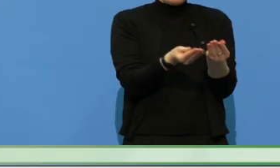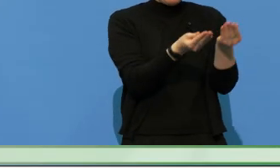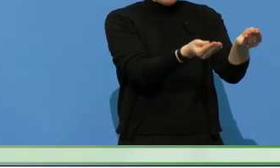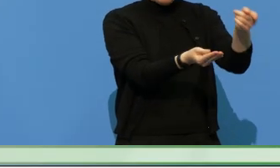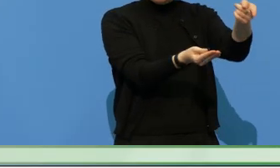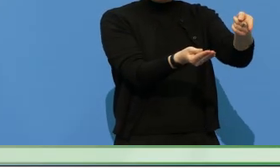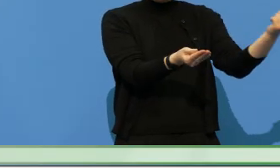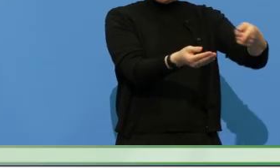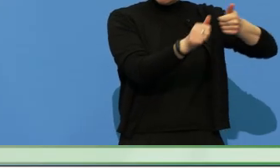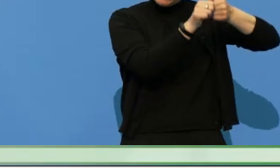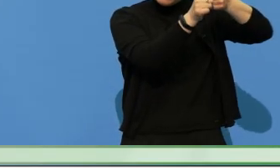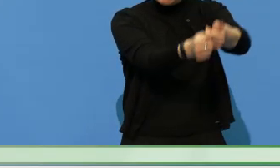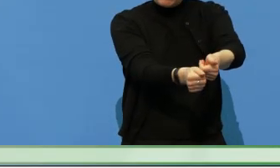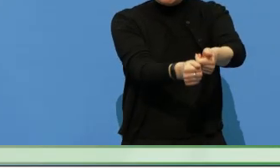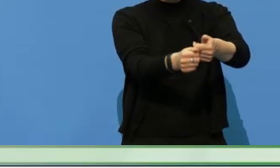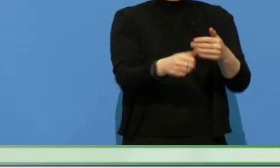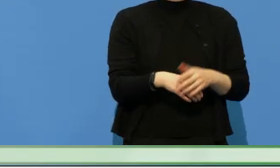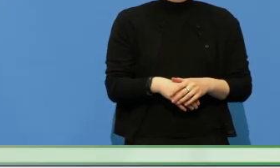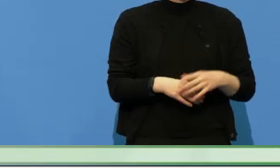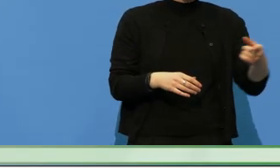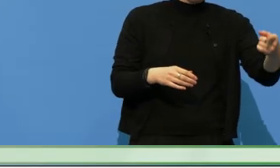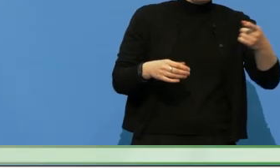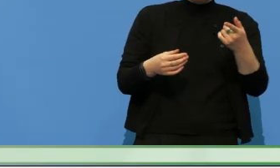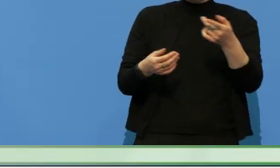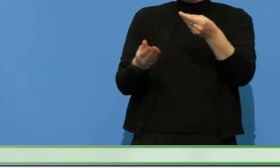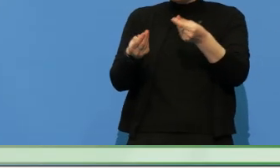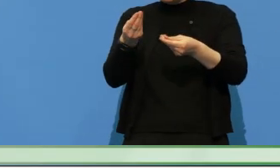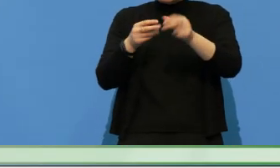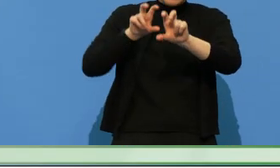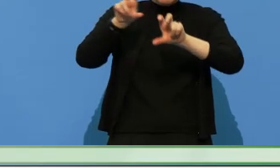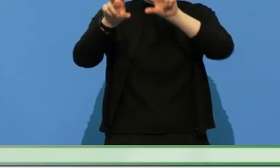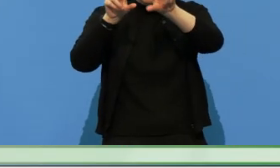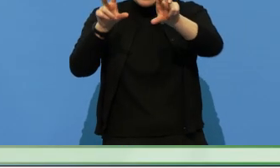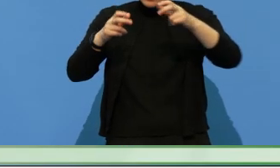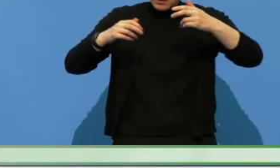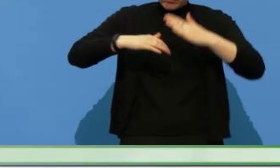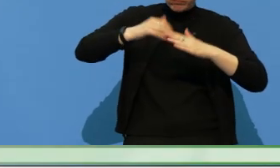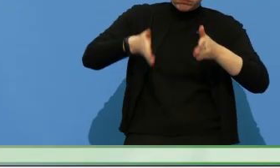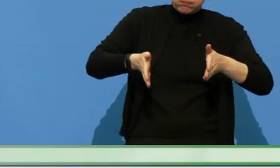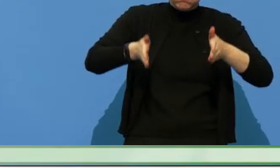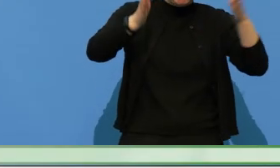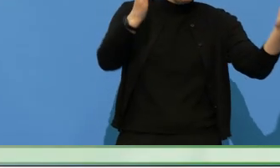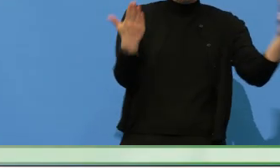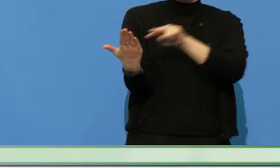construction process or the investment process, and we will check later how it goes and